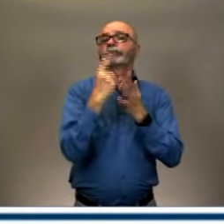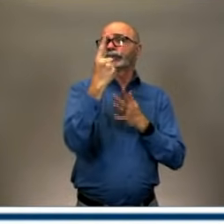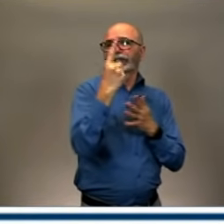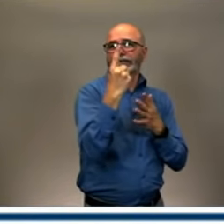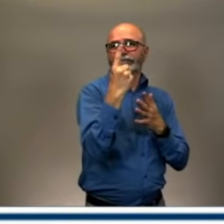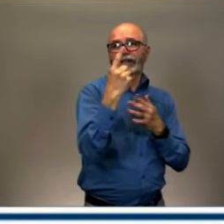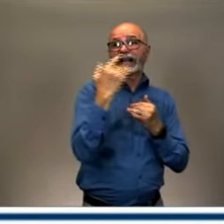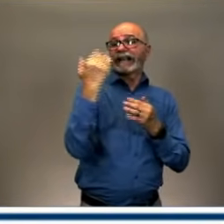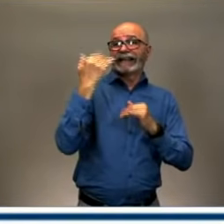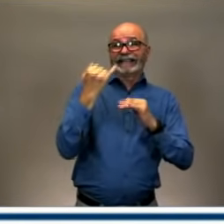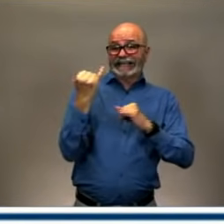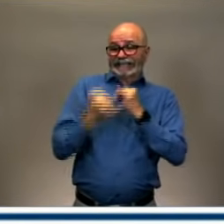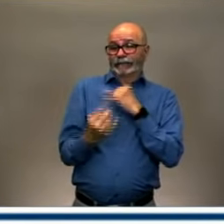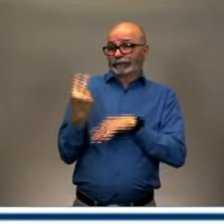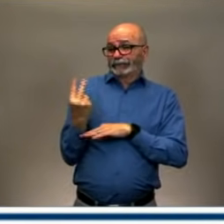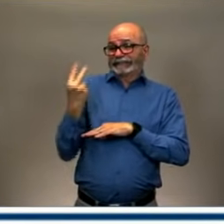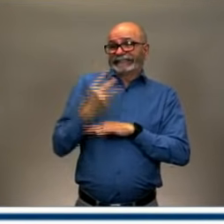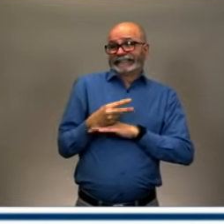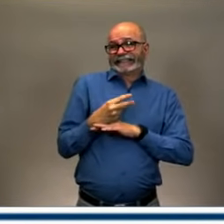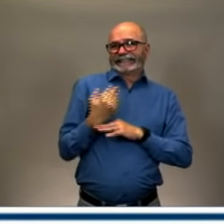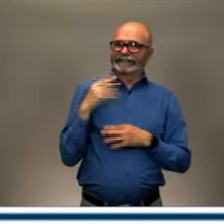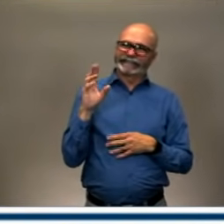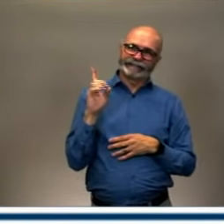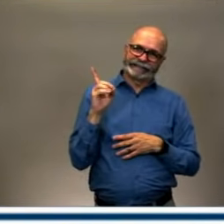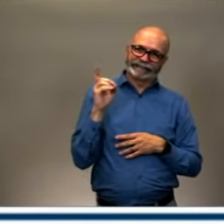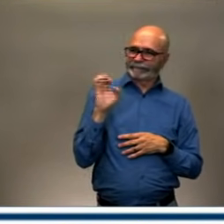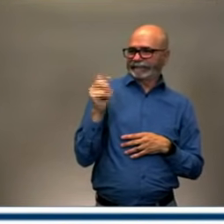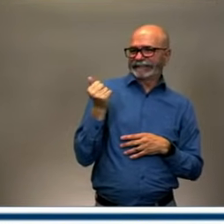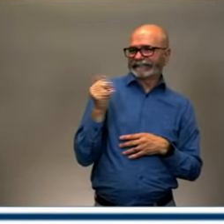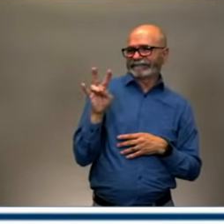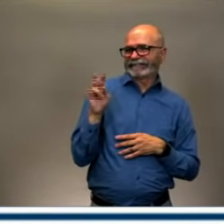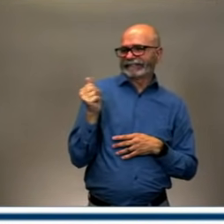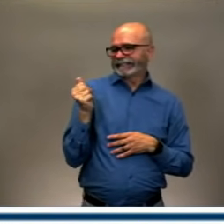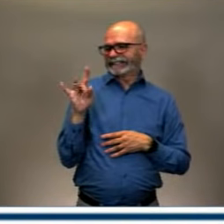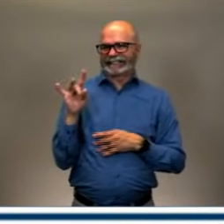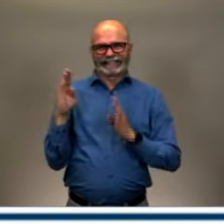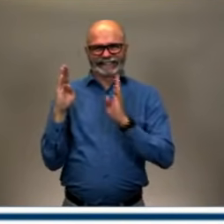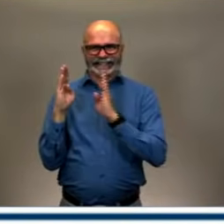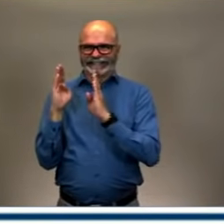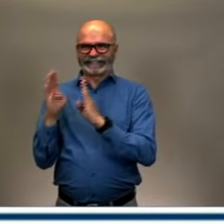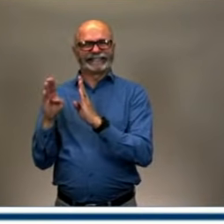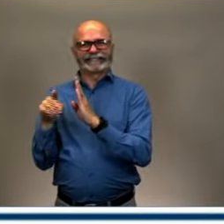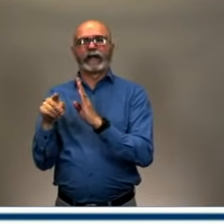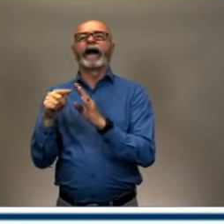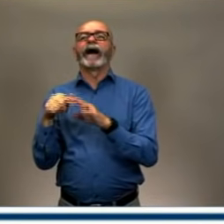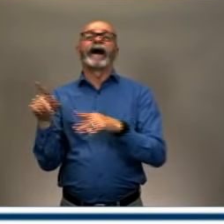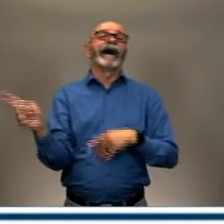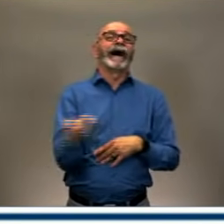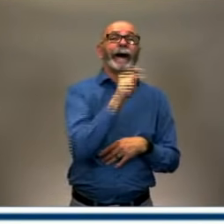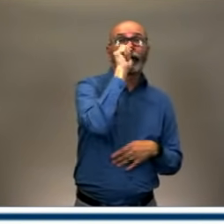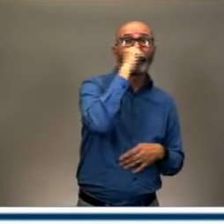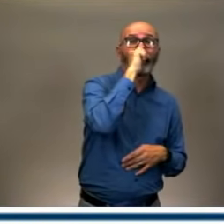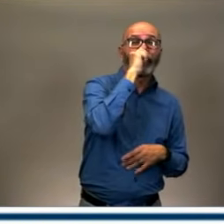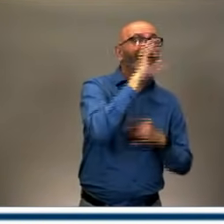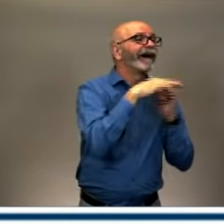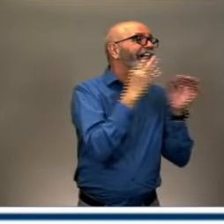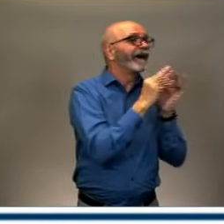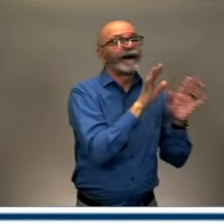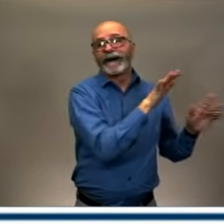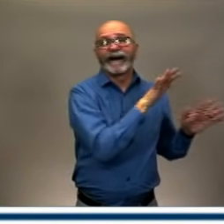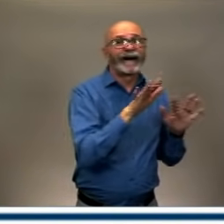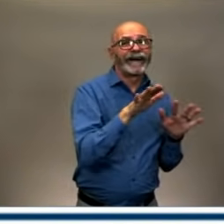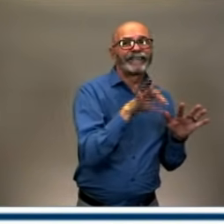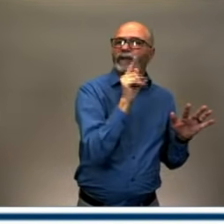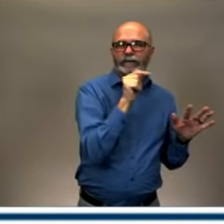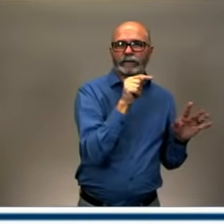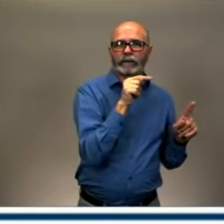days, December 17th, 18th, and they came to our attention through testing and through the follow-up was identified they were infectious while they were at